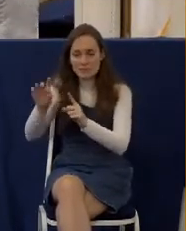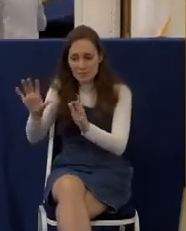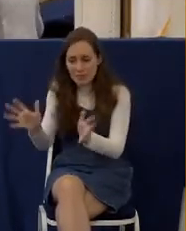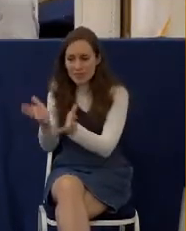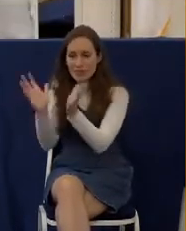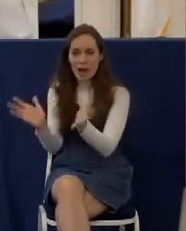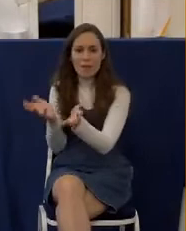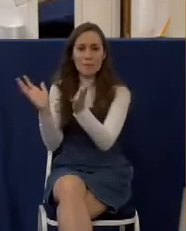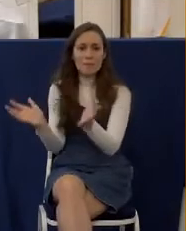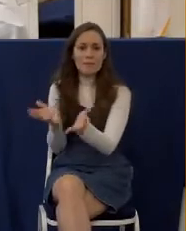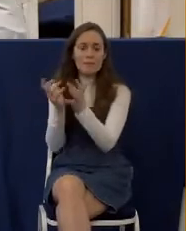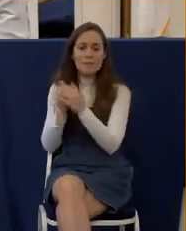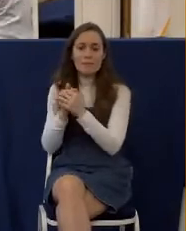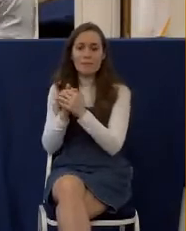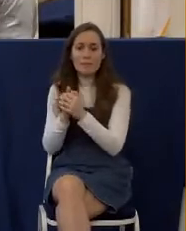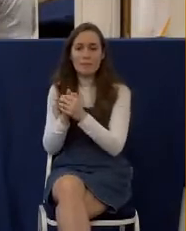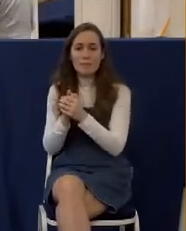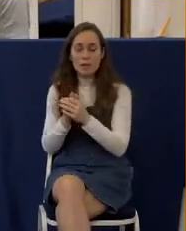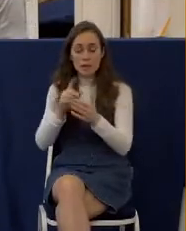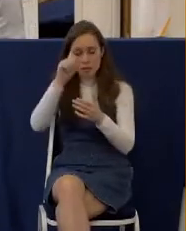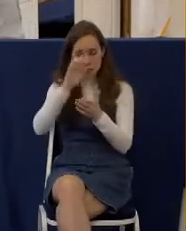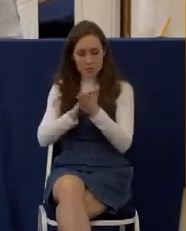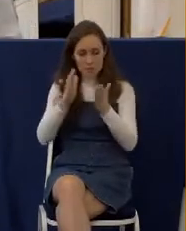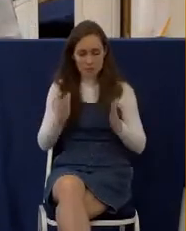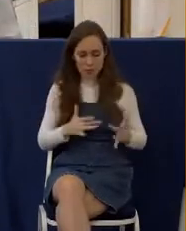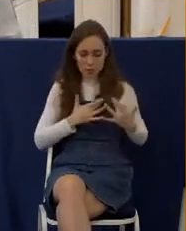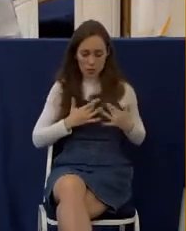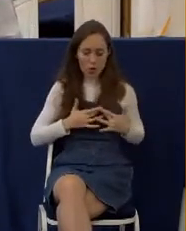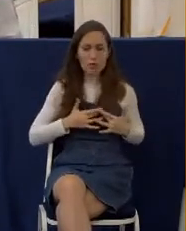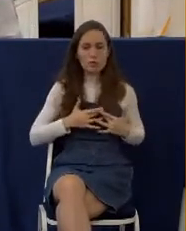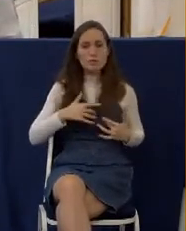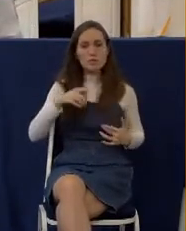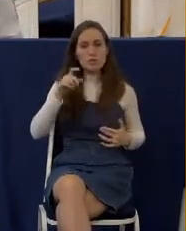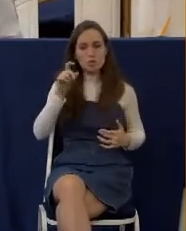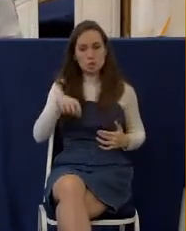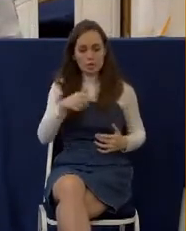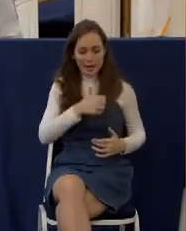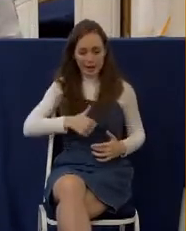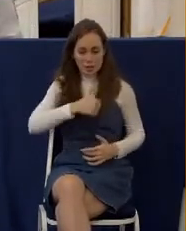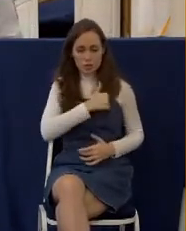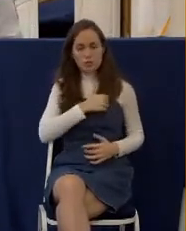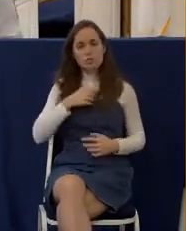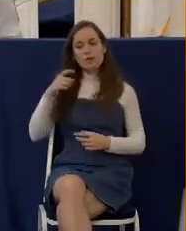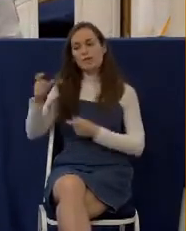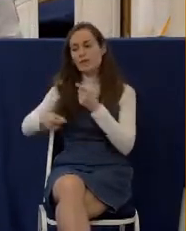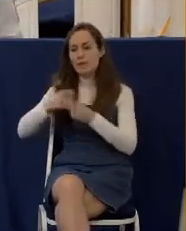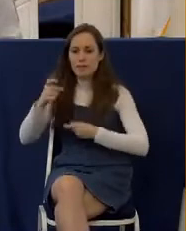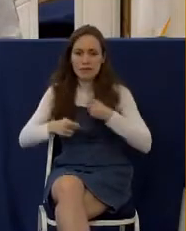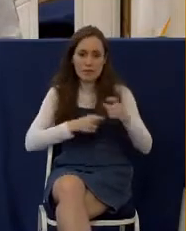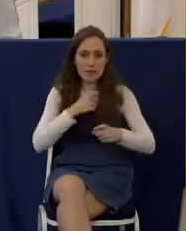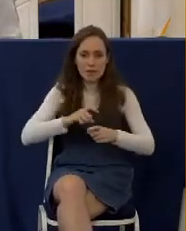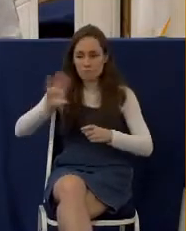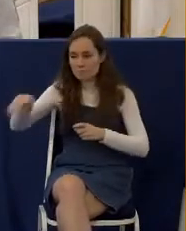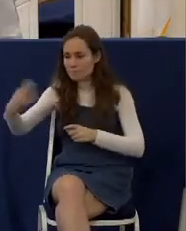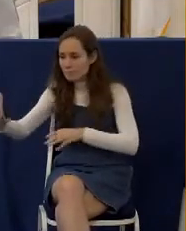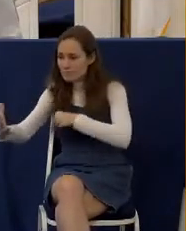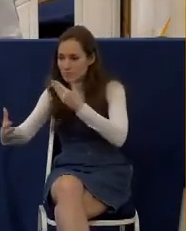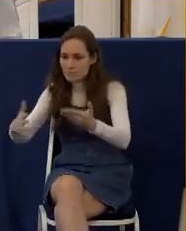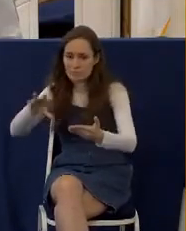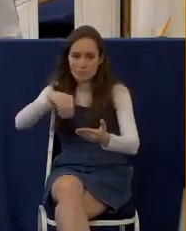up. The heart of the believer is one that's a giving heart. We give unto the Lord for his